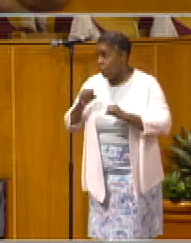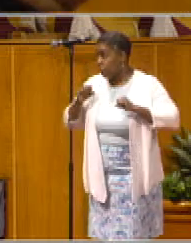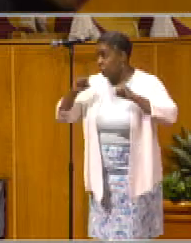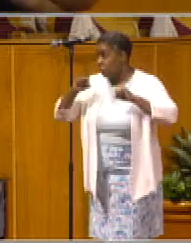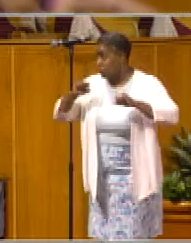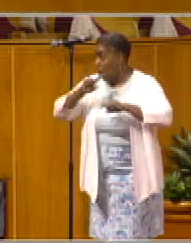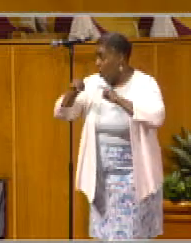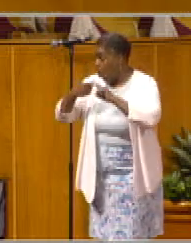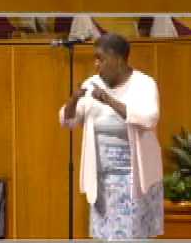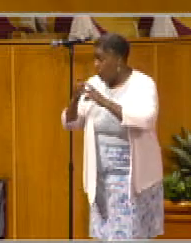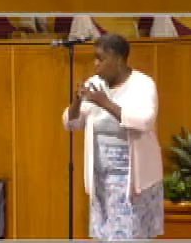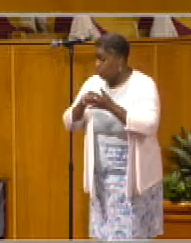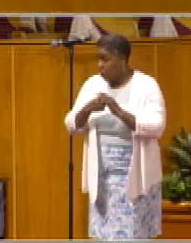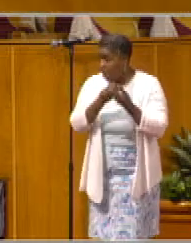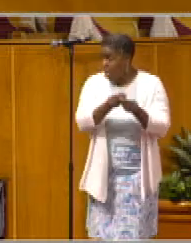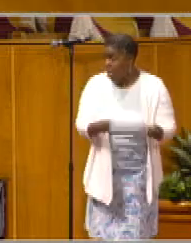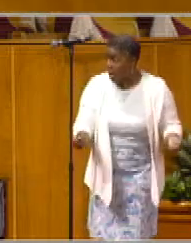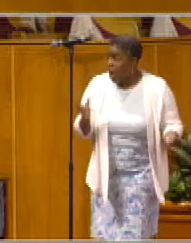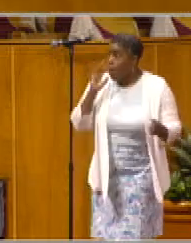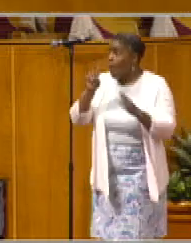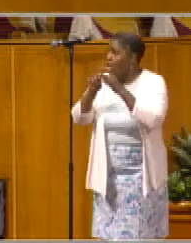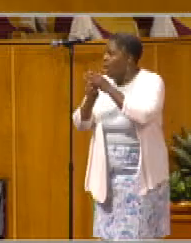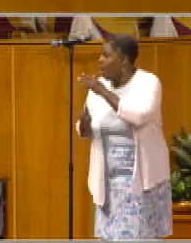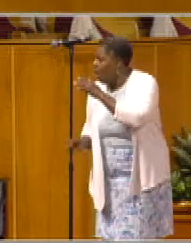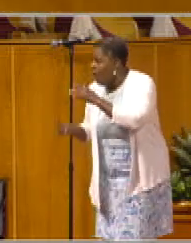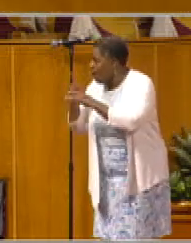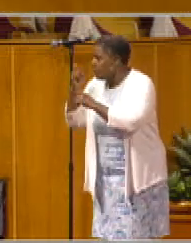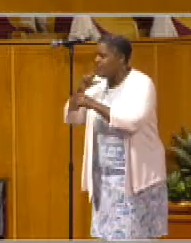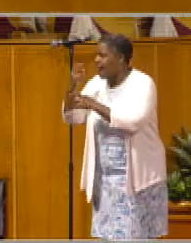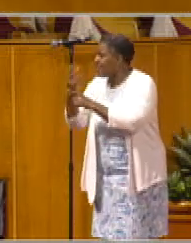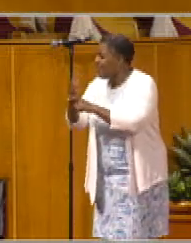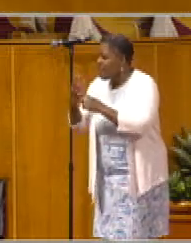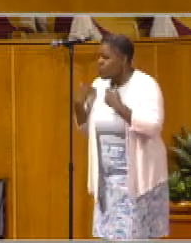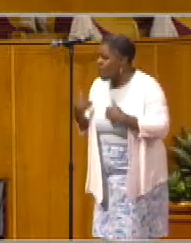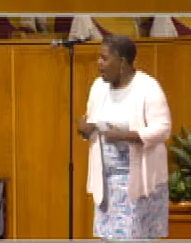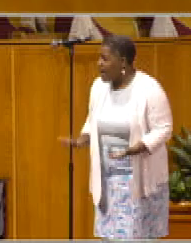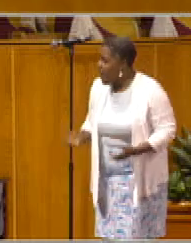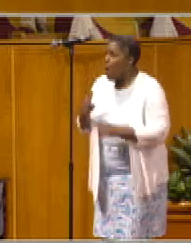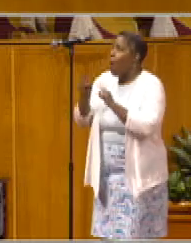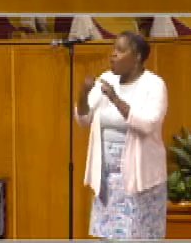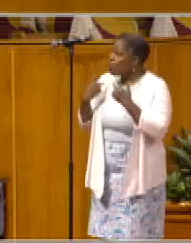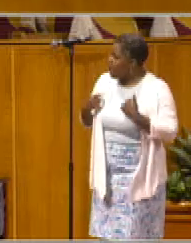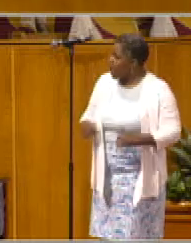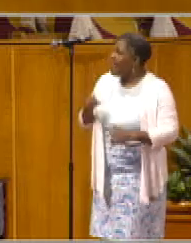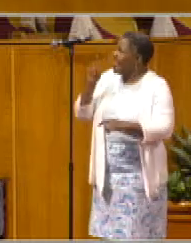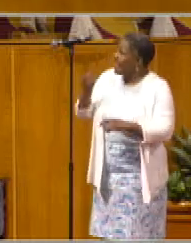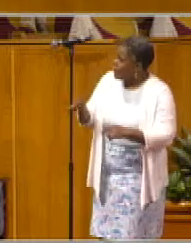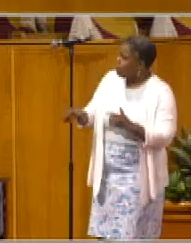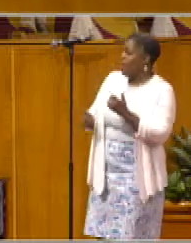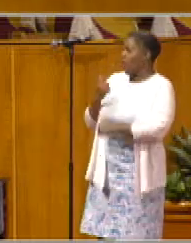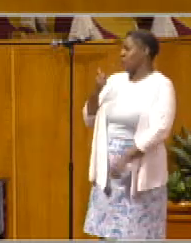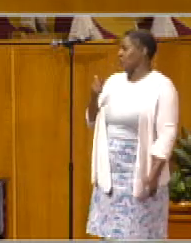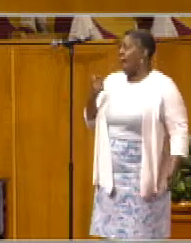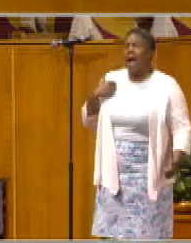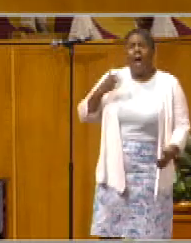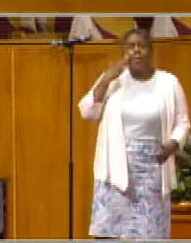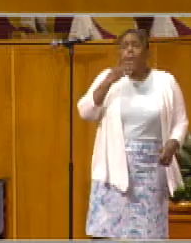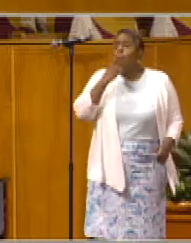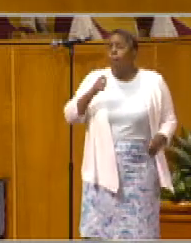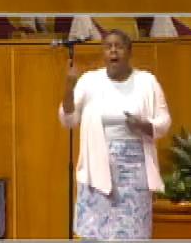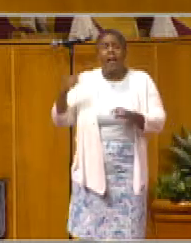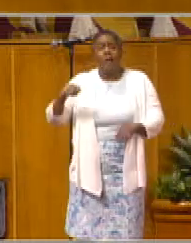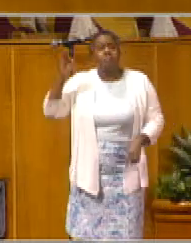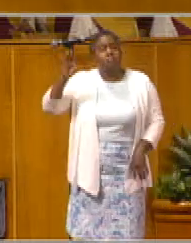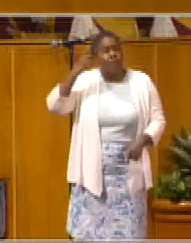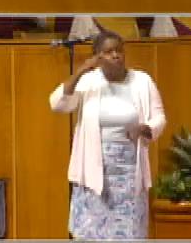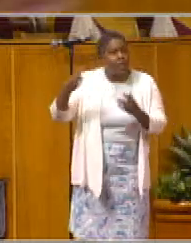ship falls apart, you're going to drown because you didn't take care of your body when your body needed you the most. I don't know who I came to